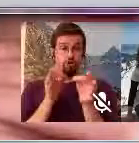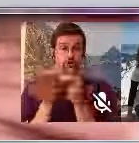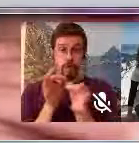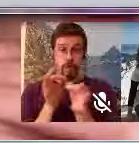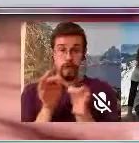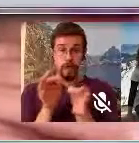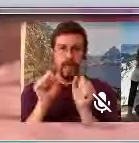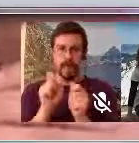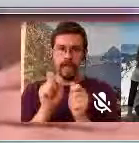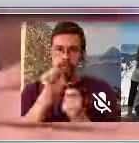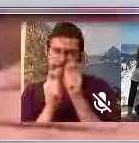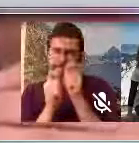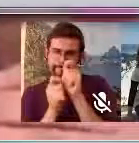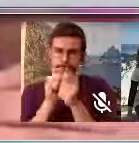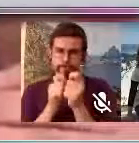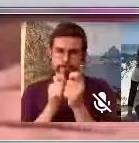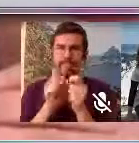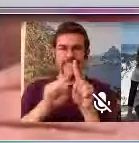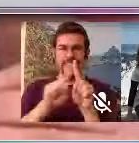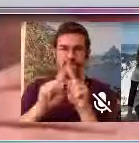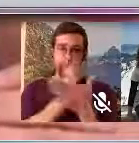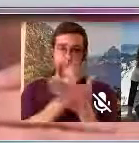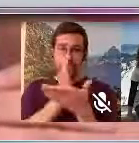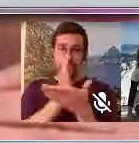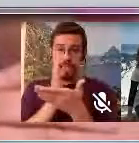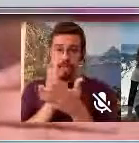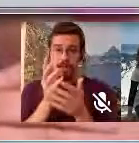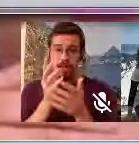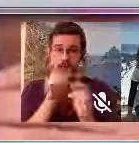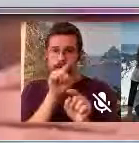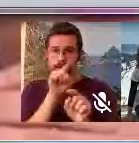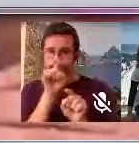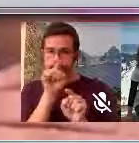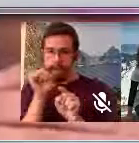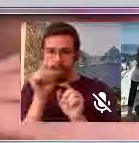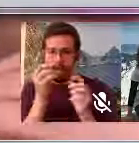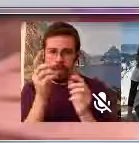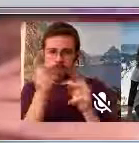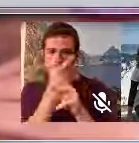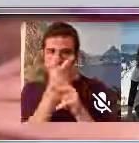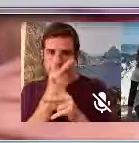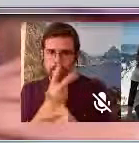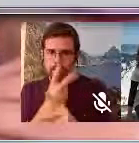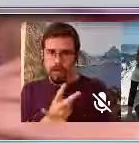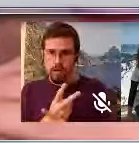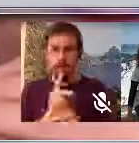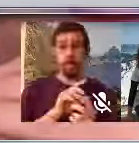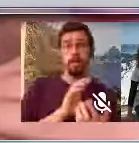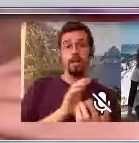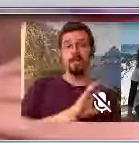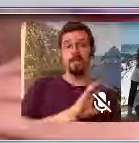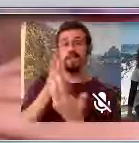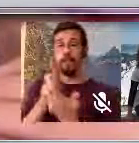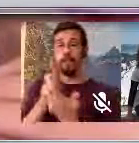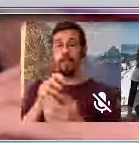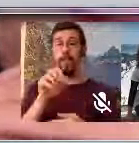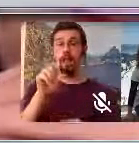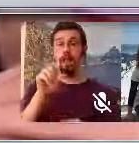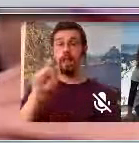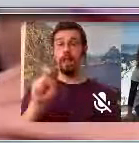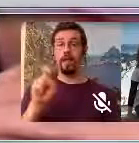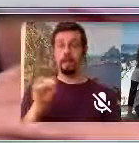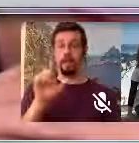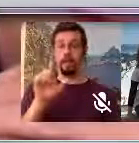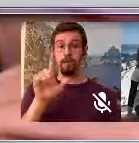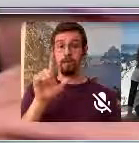the different features of the sign and convert it then into SML for rendering the corresponding